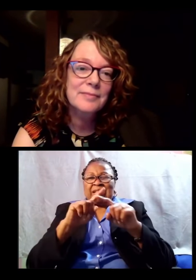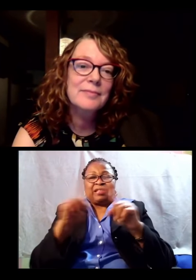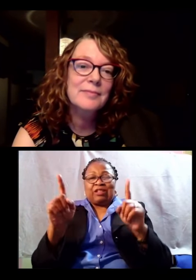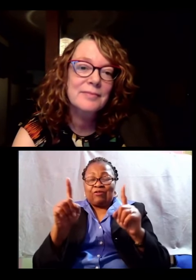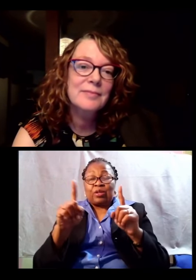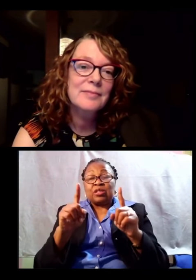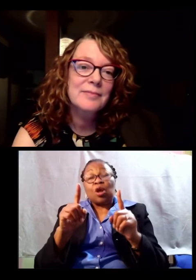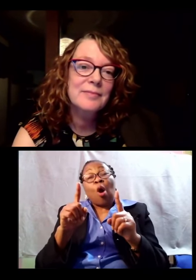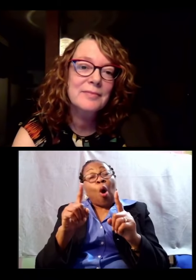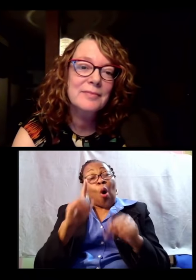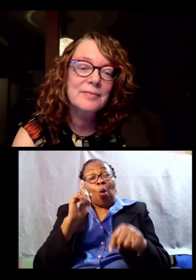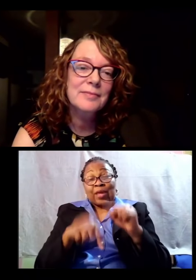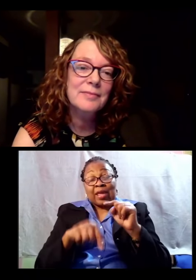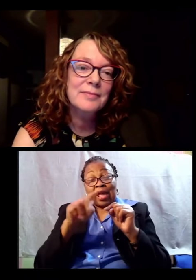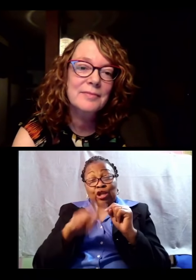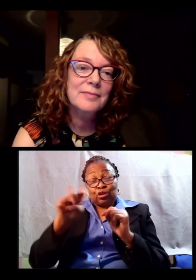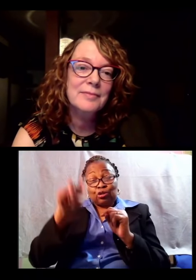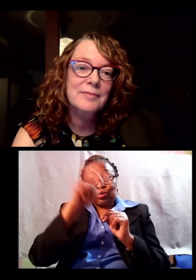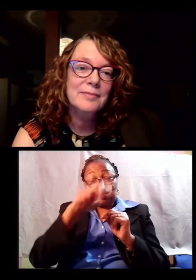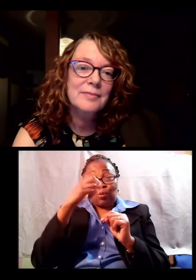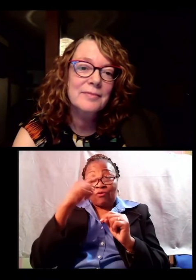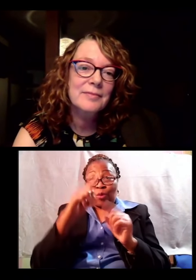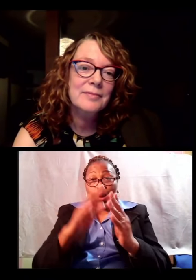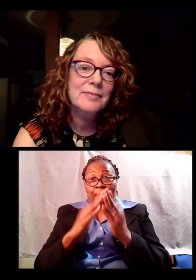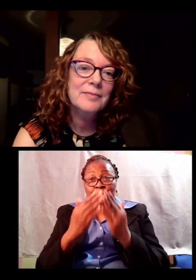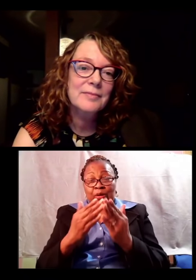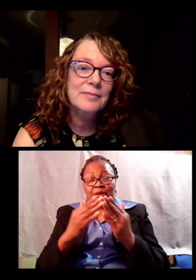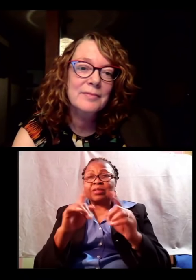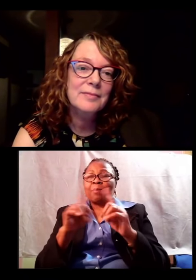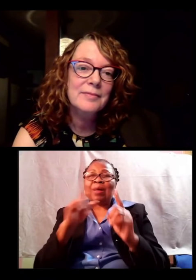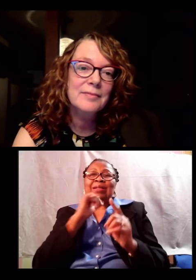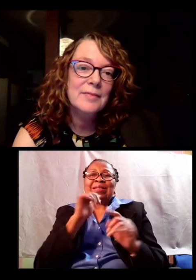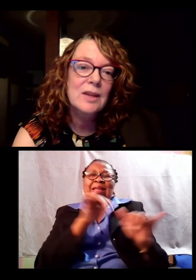but a book tour is not the same as writing a book.